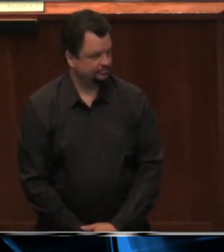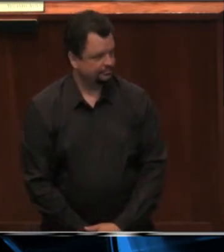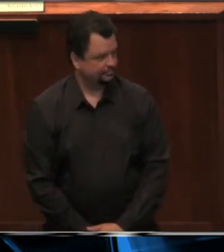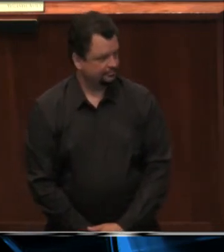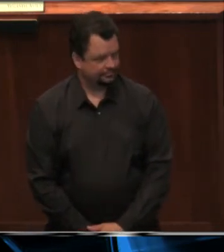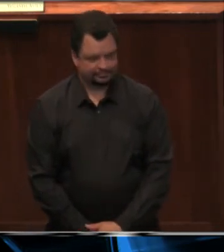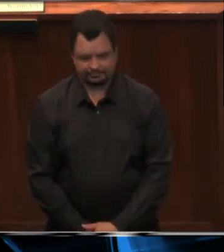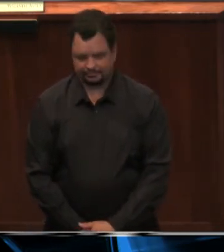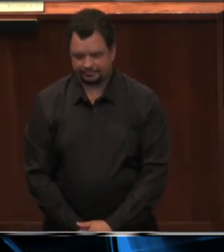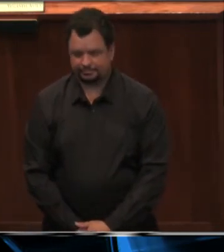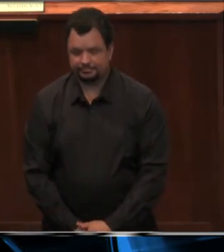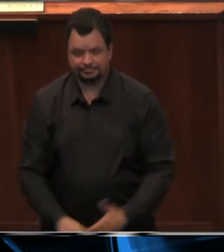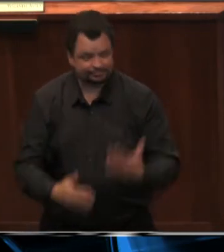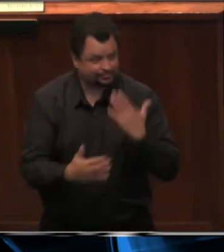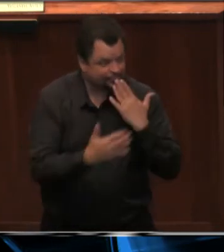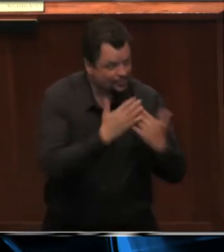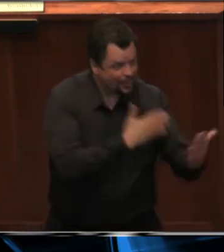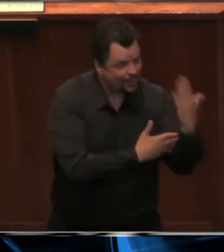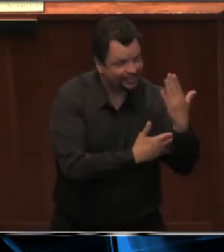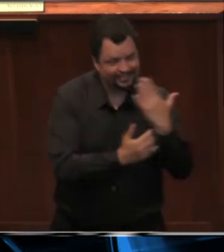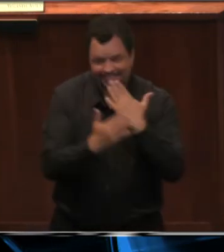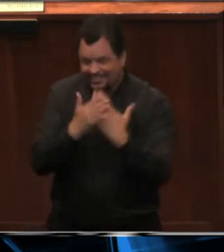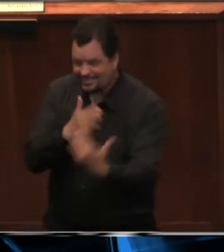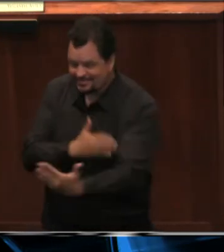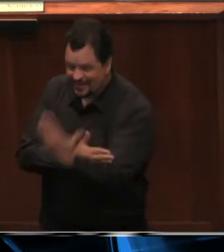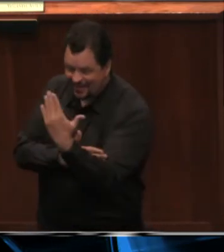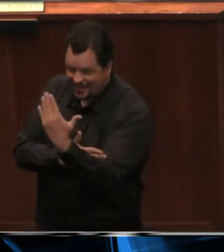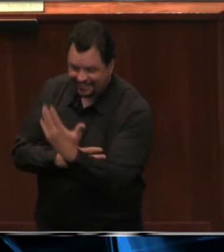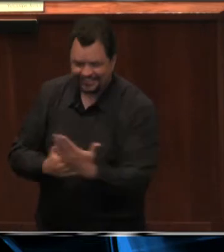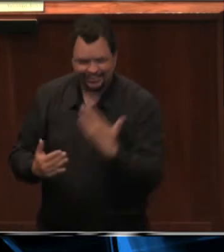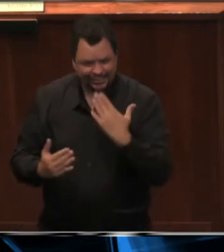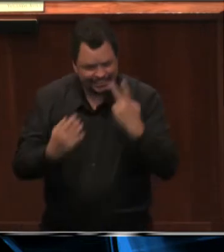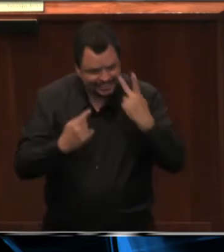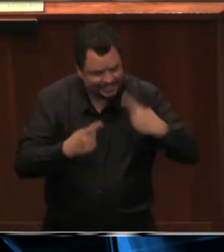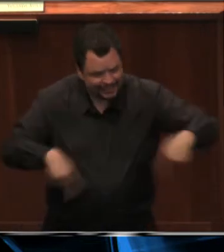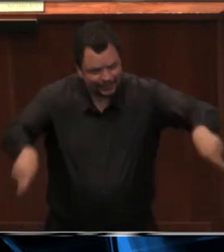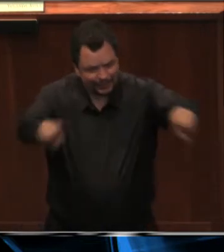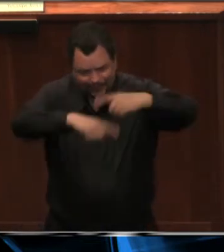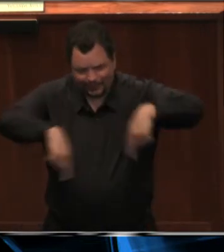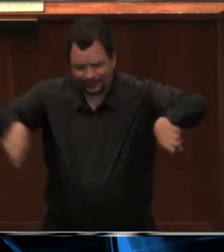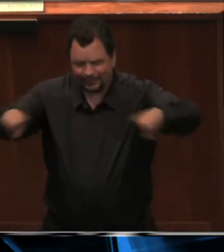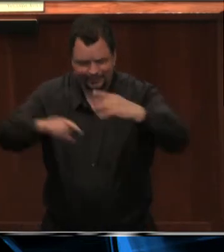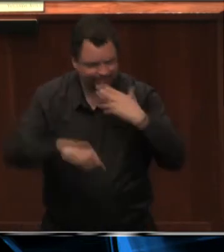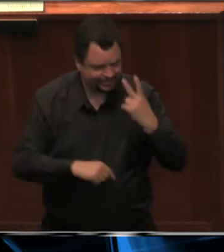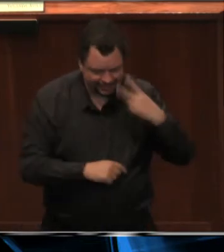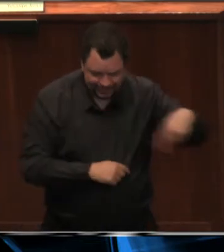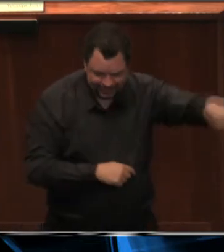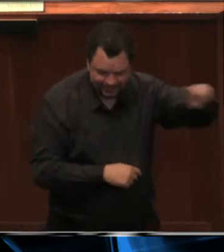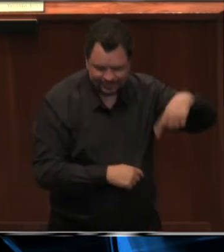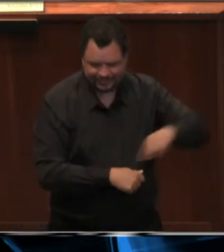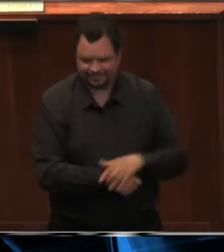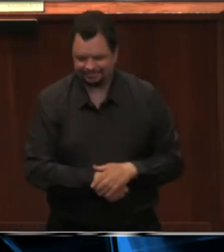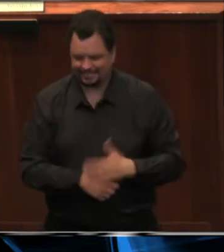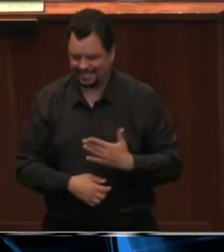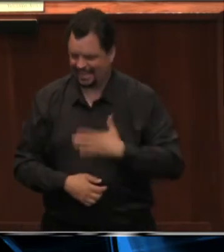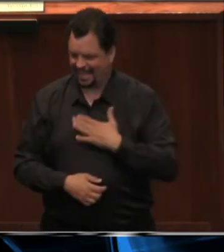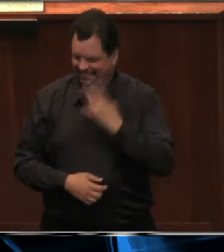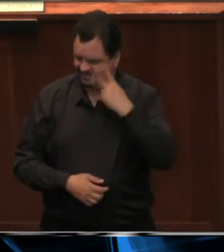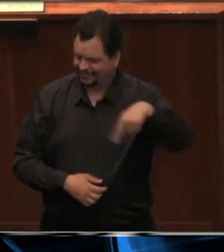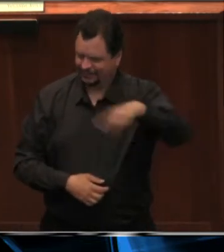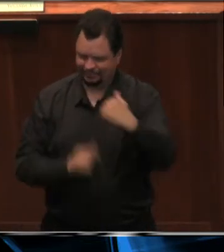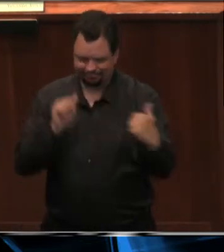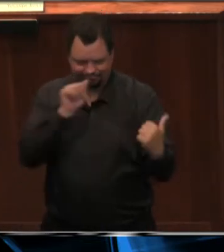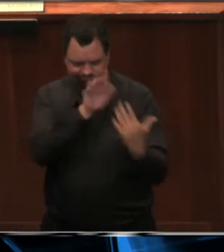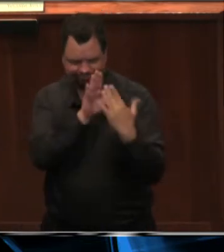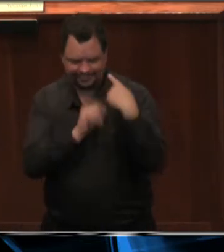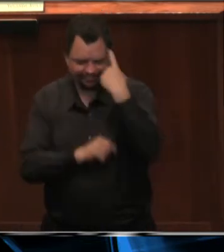Good morning. Good morning, board members. It's good to see you here this morning. Awesome. Good to see so many of you in person. So I'm going to talk a